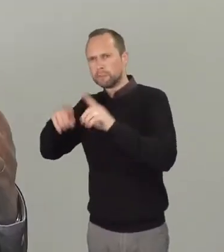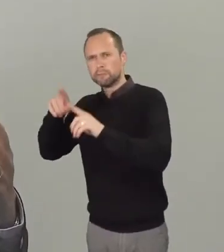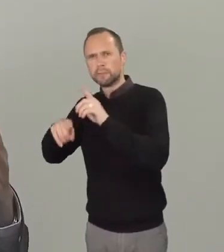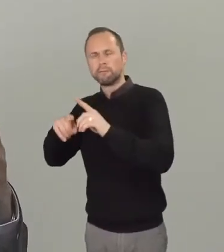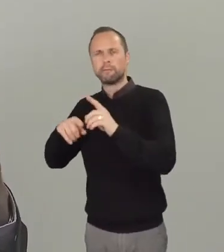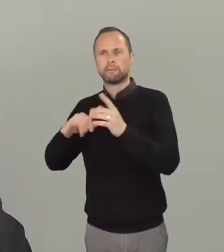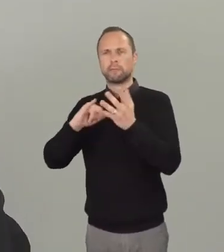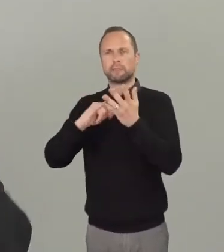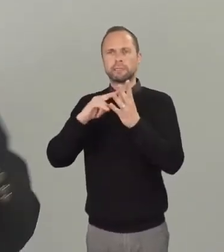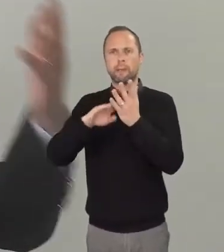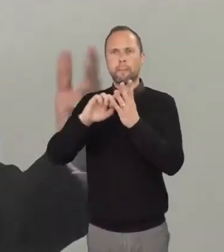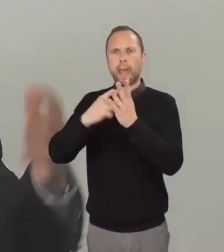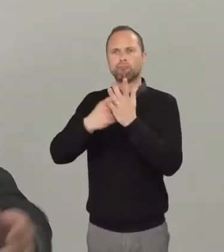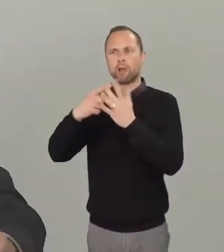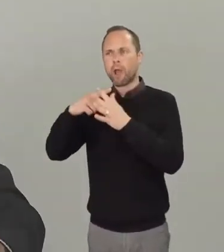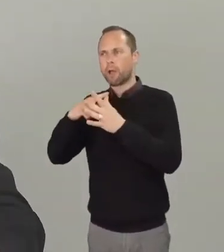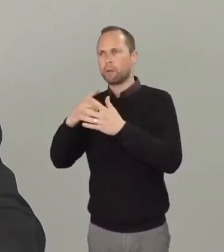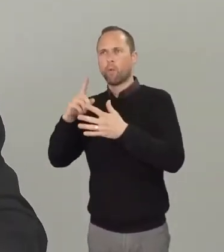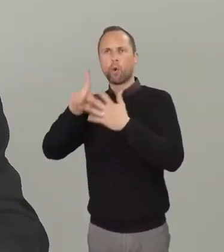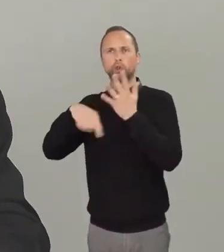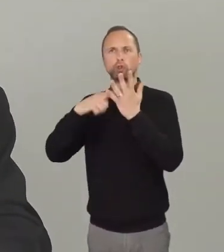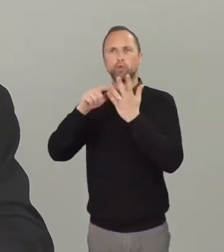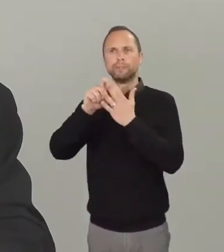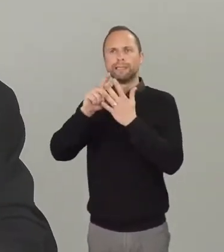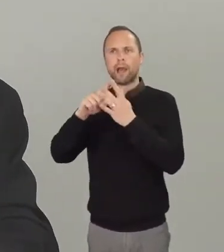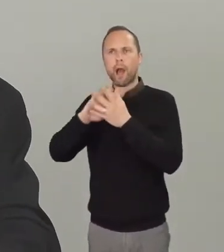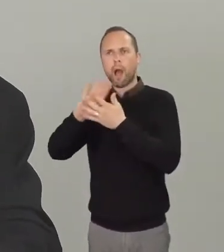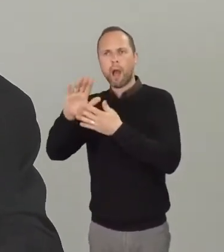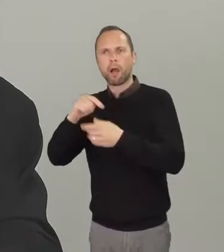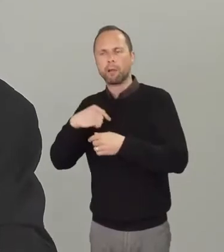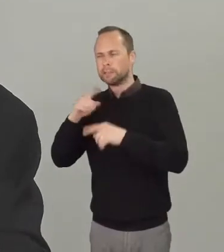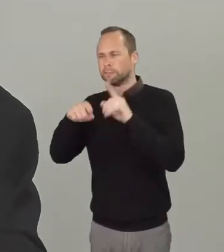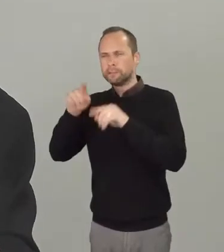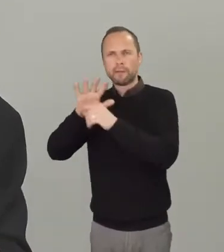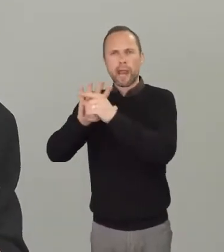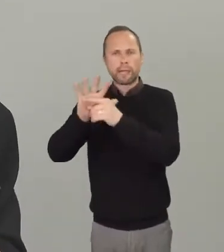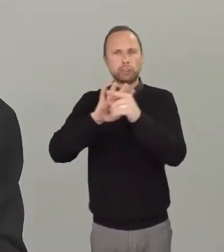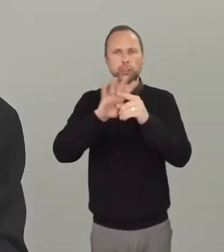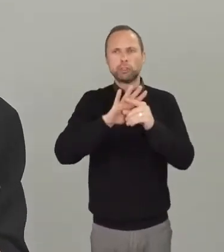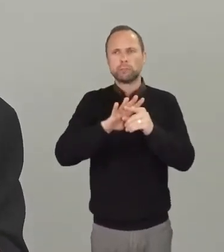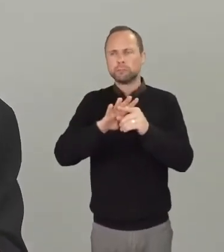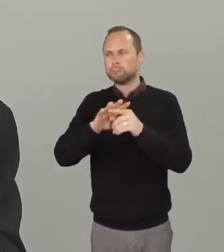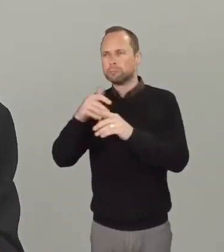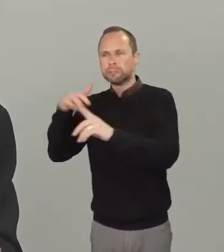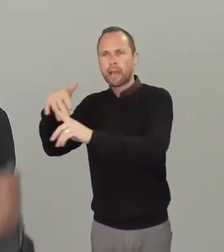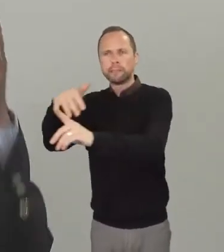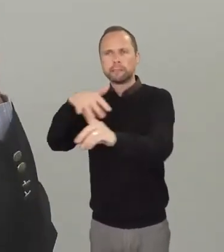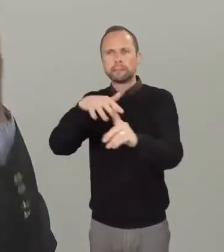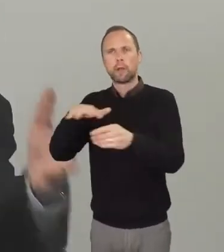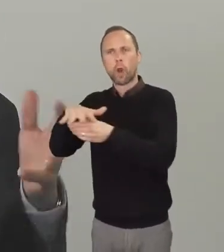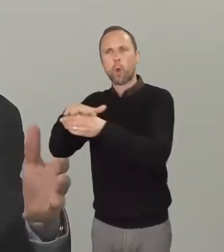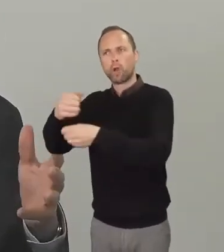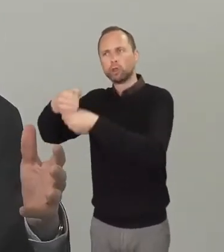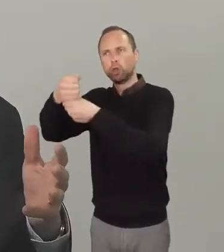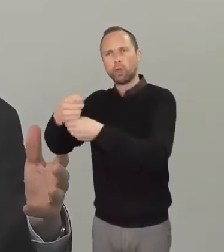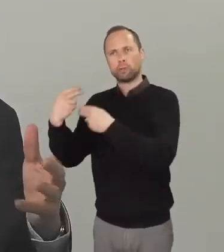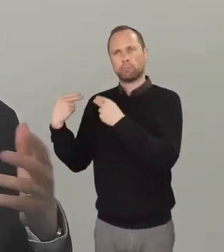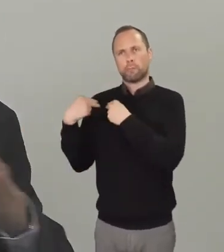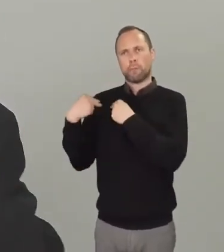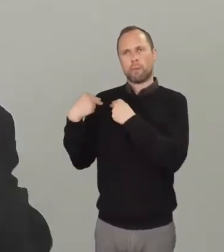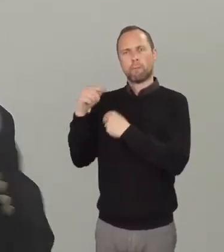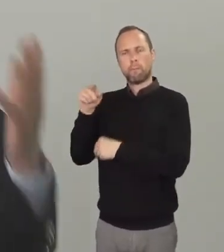and indeed beyond their nations. We, BMS, want to share with